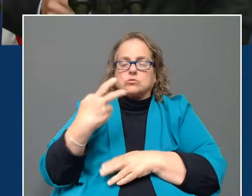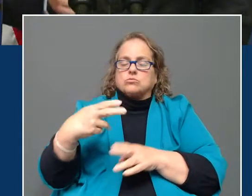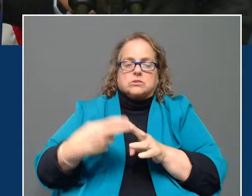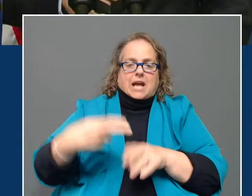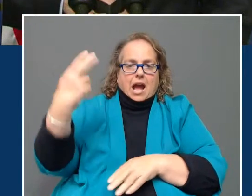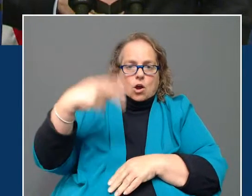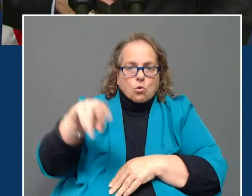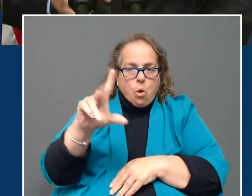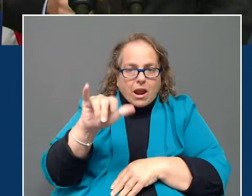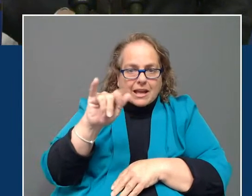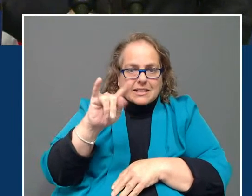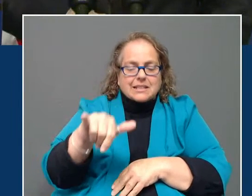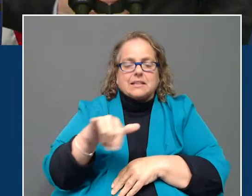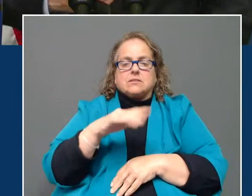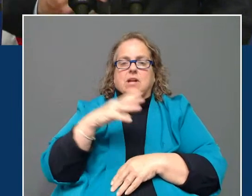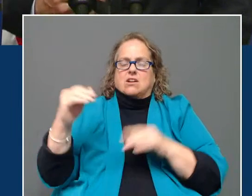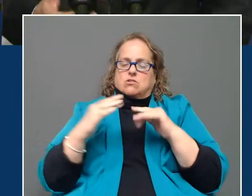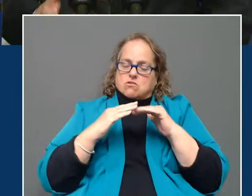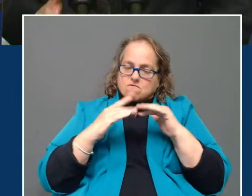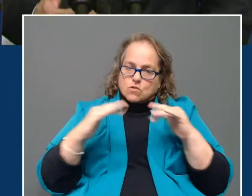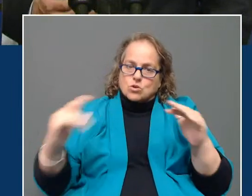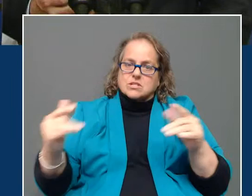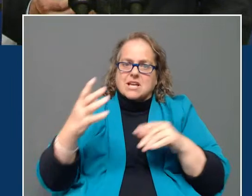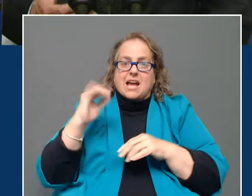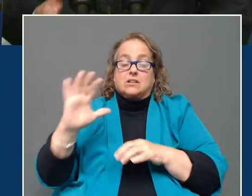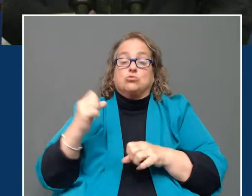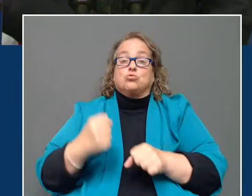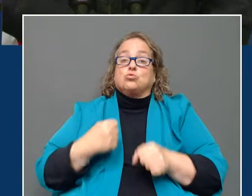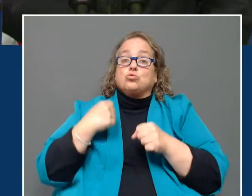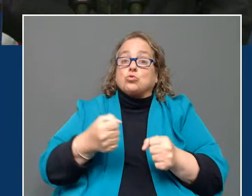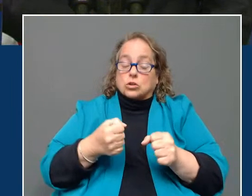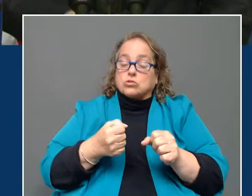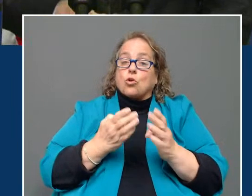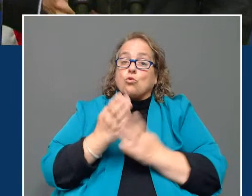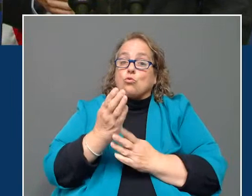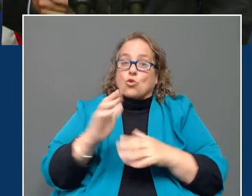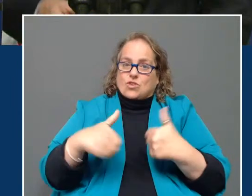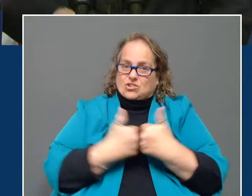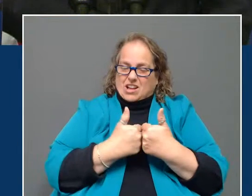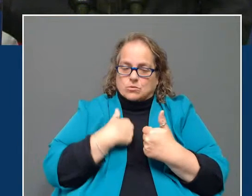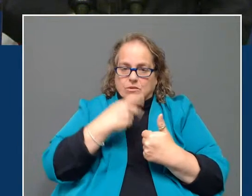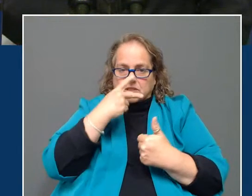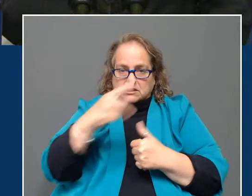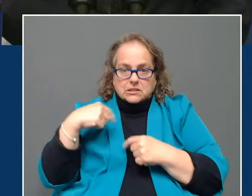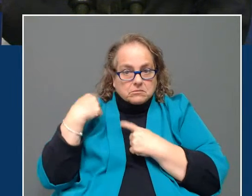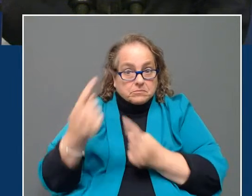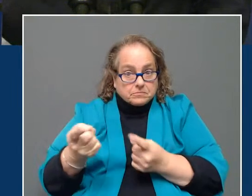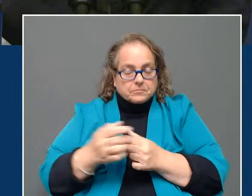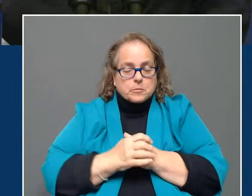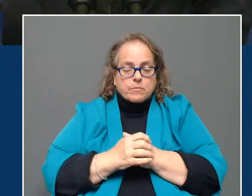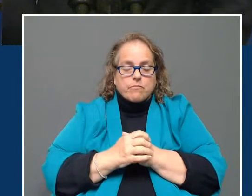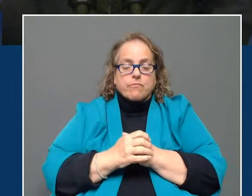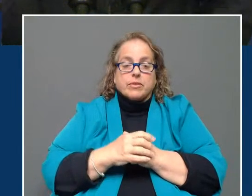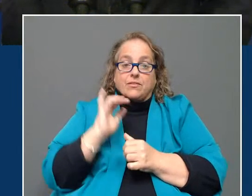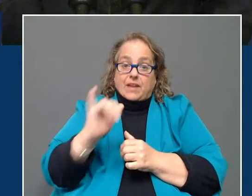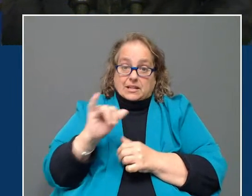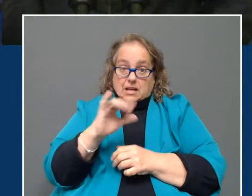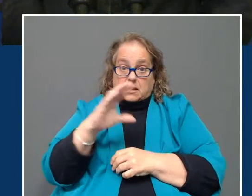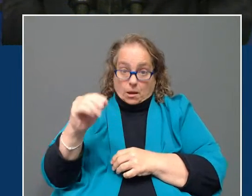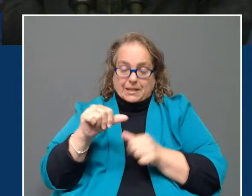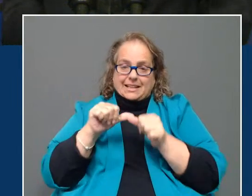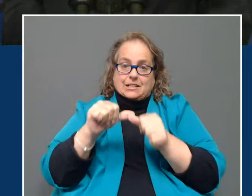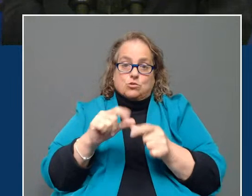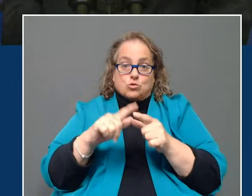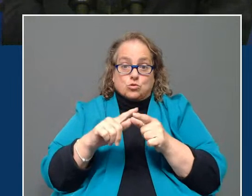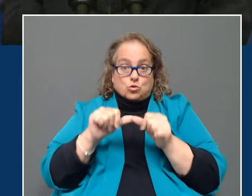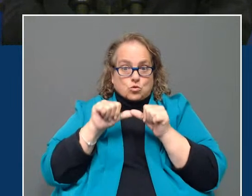the industry's resilience in the face of all the challenges that we've seen. The sector continues to move ahead with an eye on